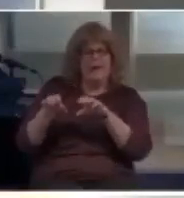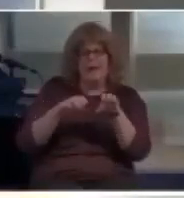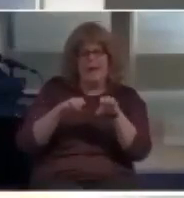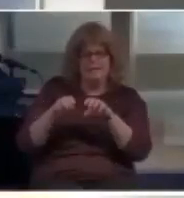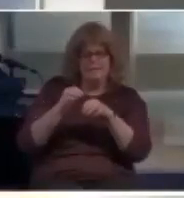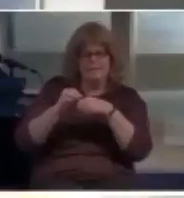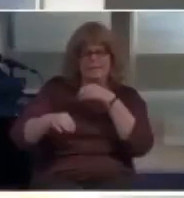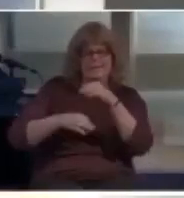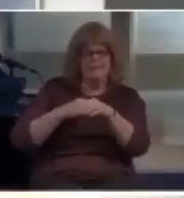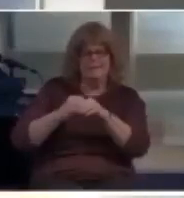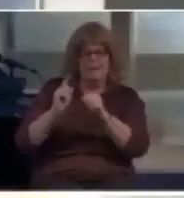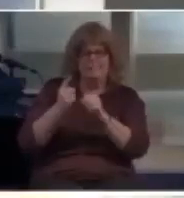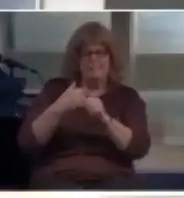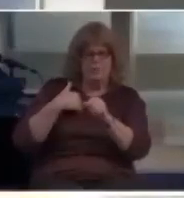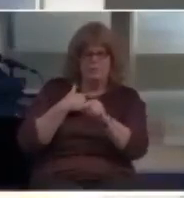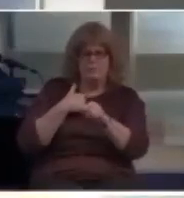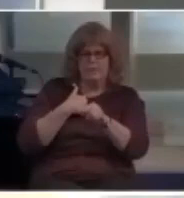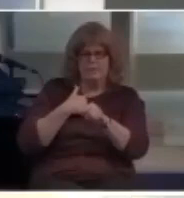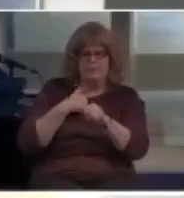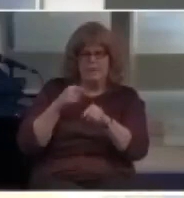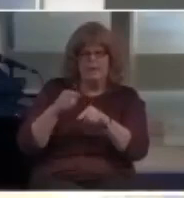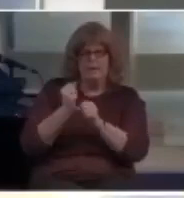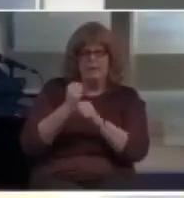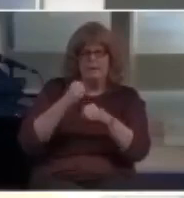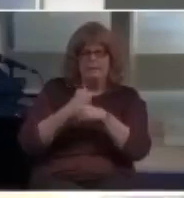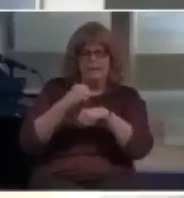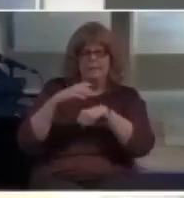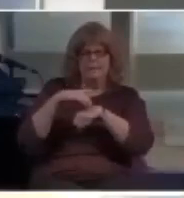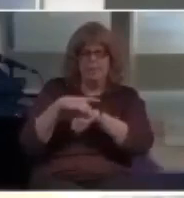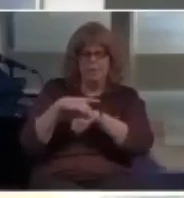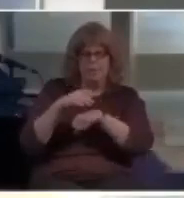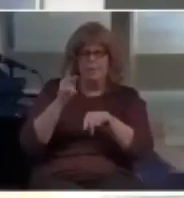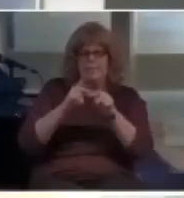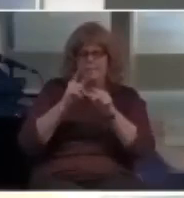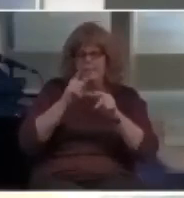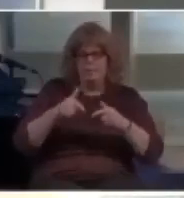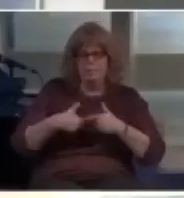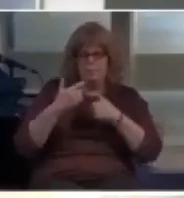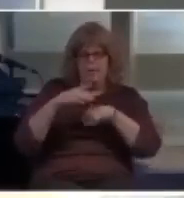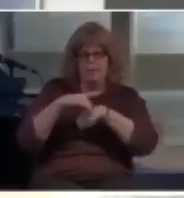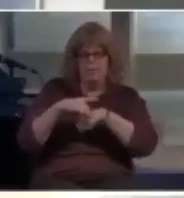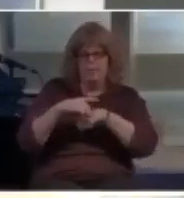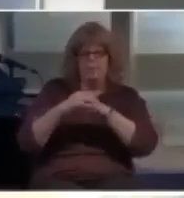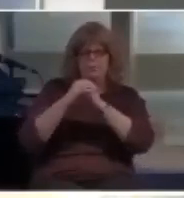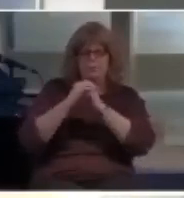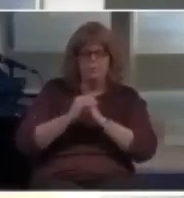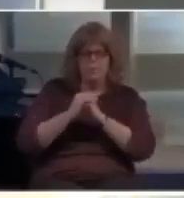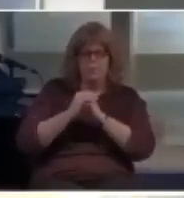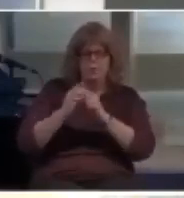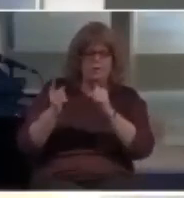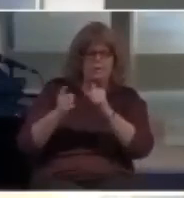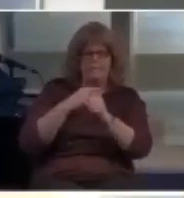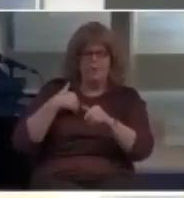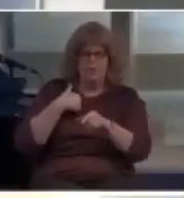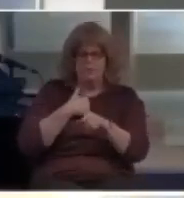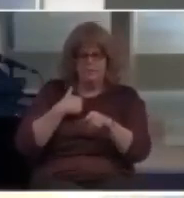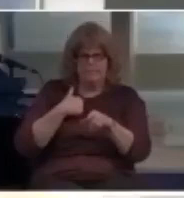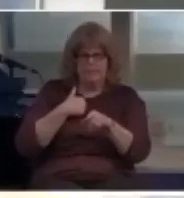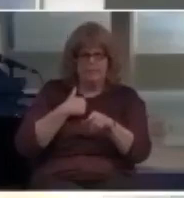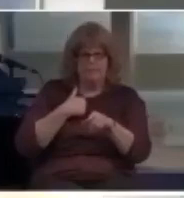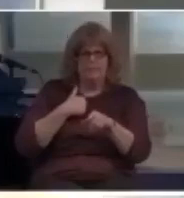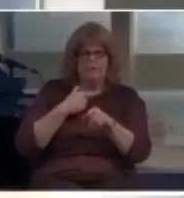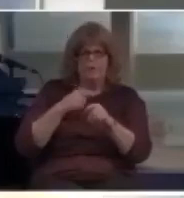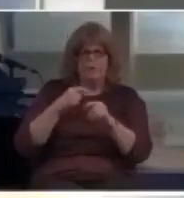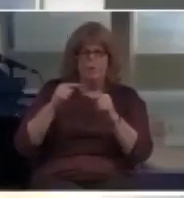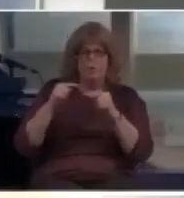first beast. And he says he makes the earth and those who dwell in it to worship the first beast, whose